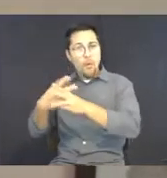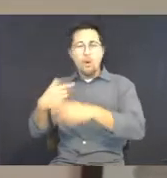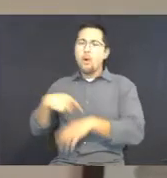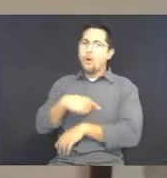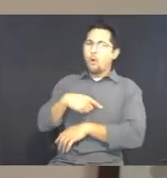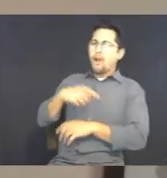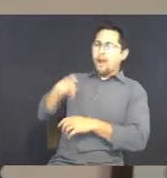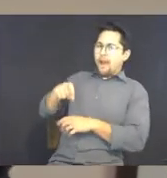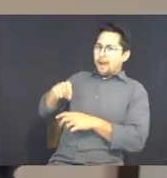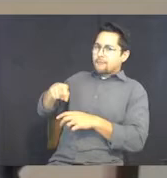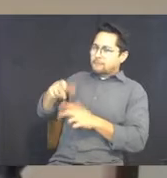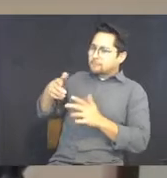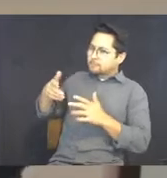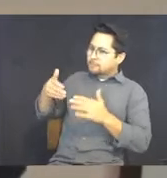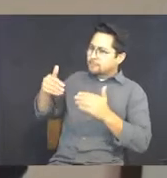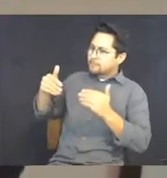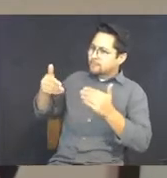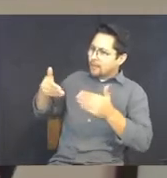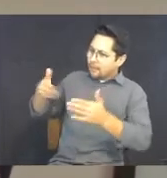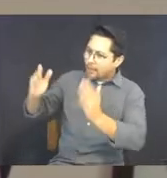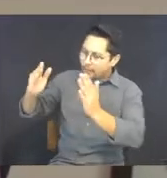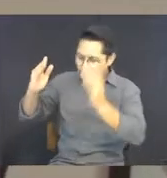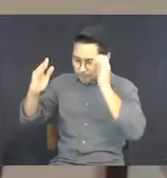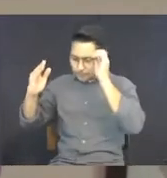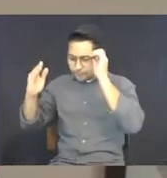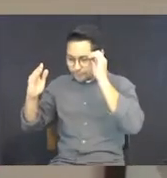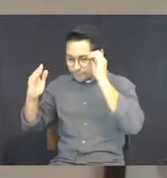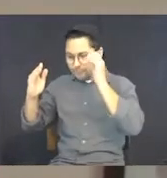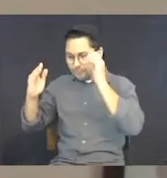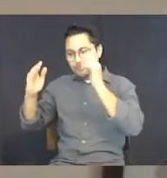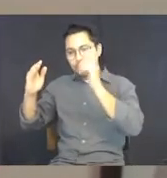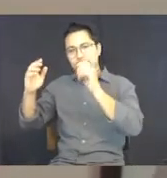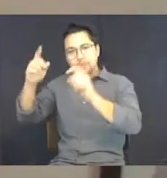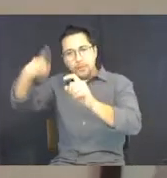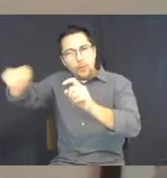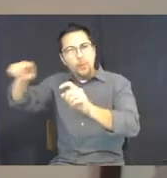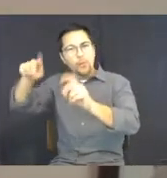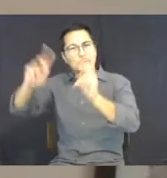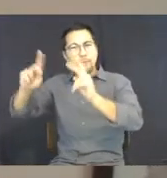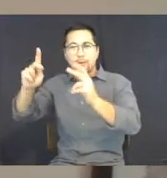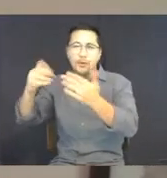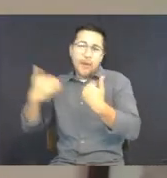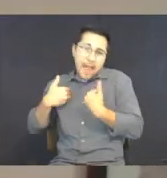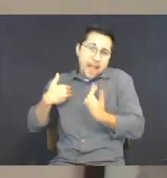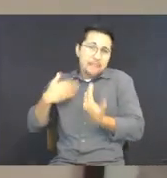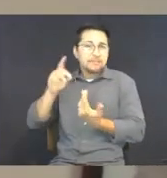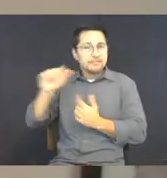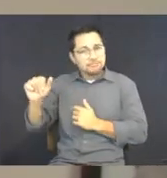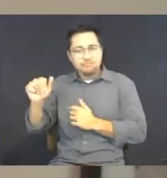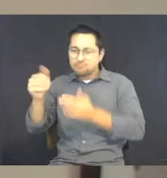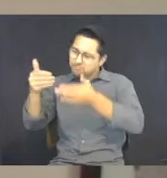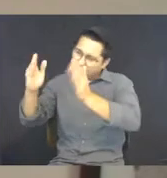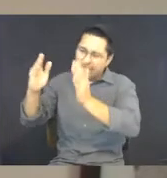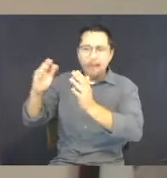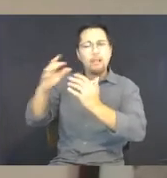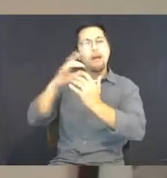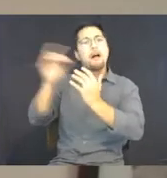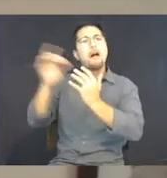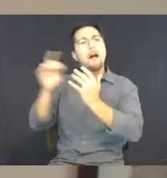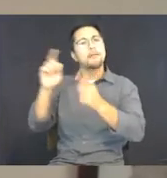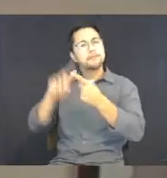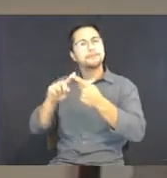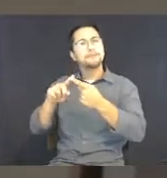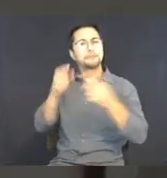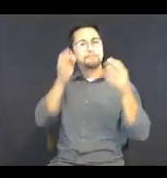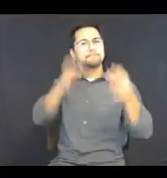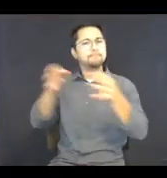that. When we don't support it, then we are creating a destiny for them that they don't want, and that's not fair.